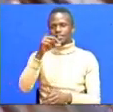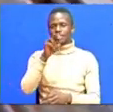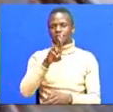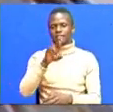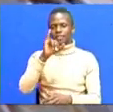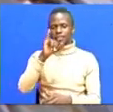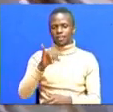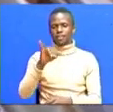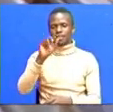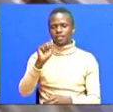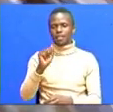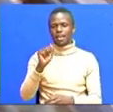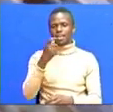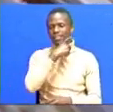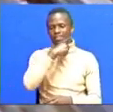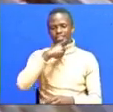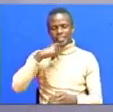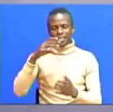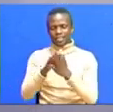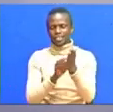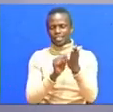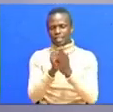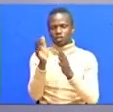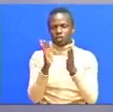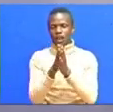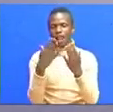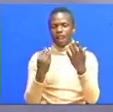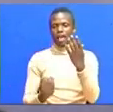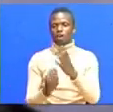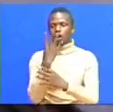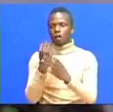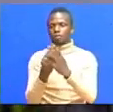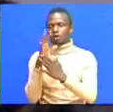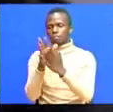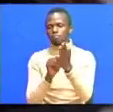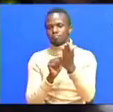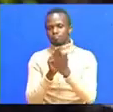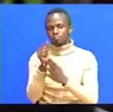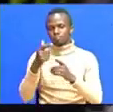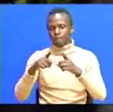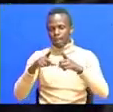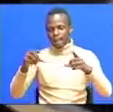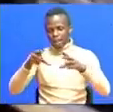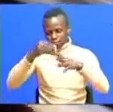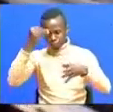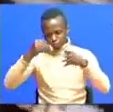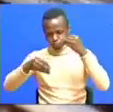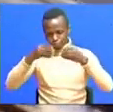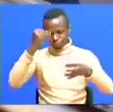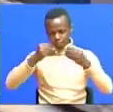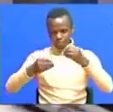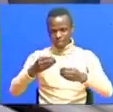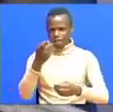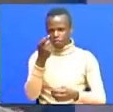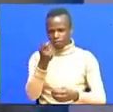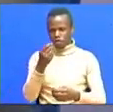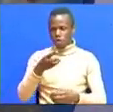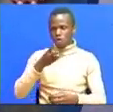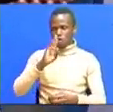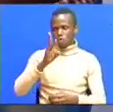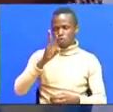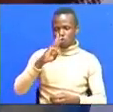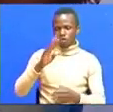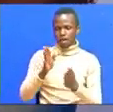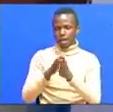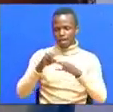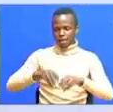land degradation and crop loss. The technique Tomalio is learning uses much less water and soil than used